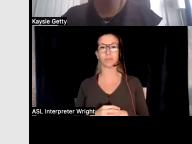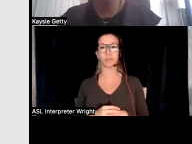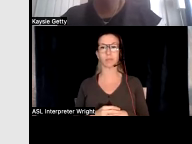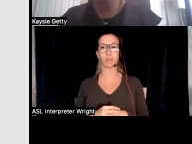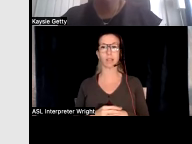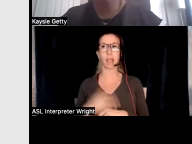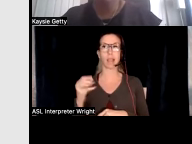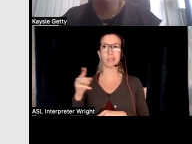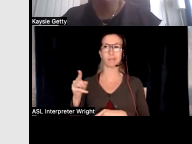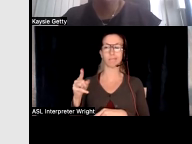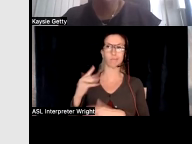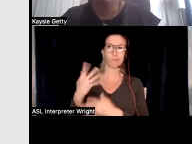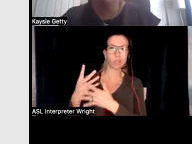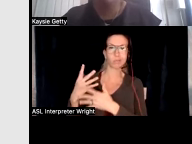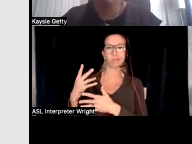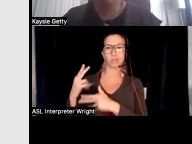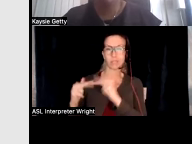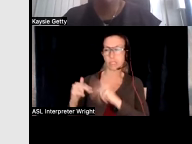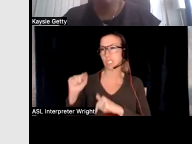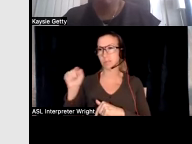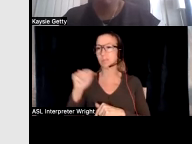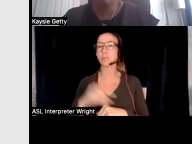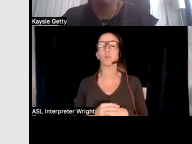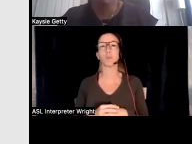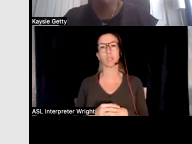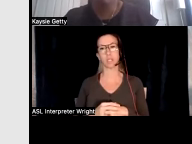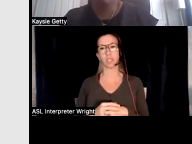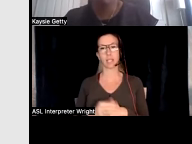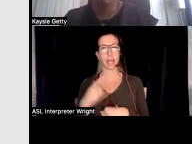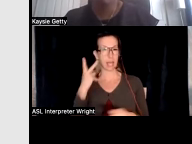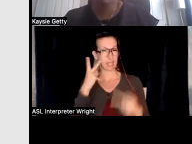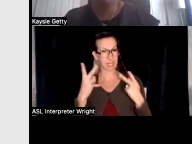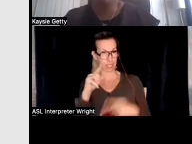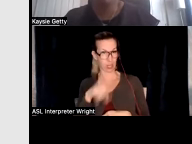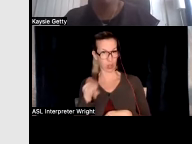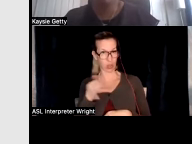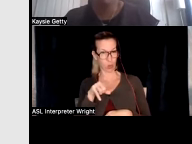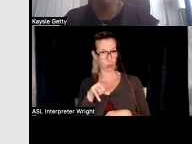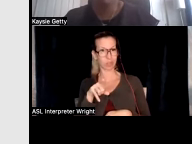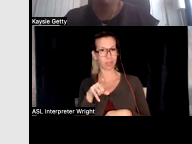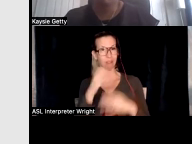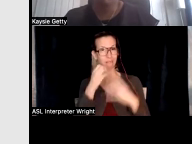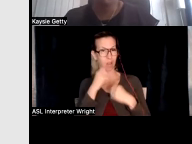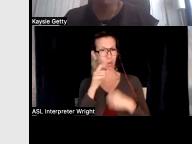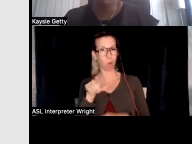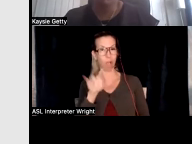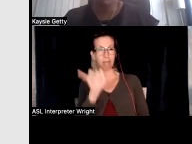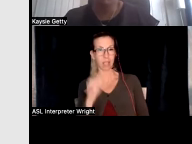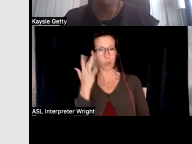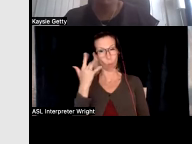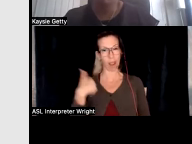lockdown facilities and things like that. And I think I see so many of these values as like, this is the reason why I do this work.